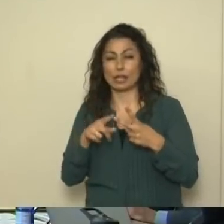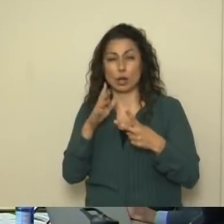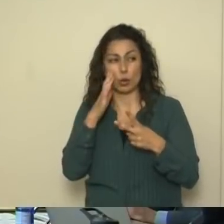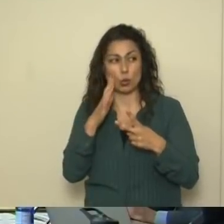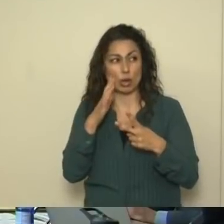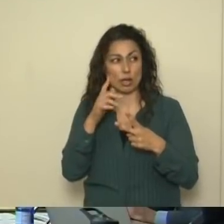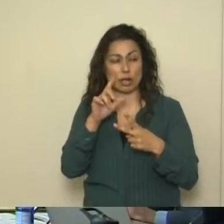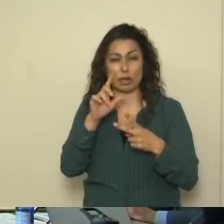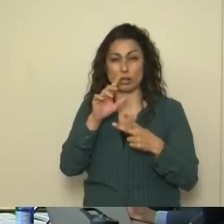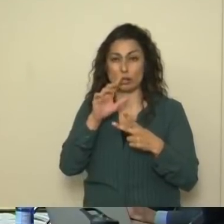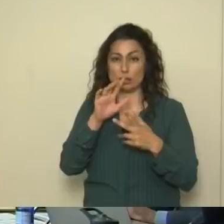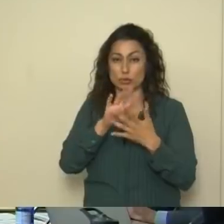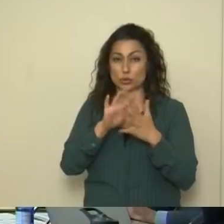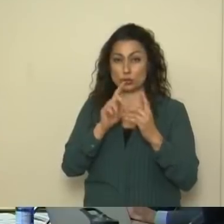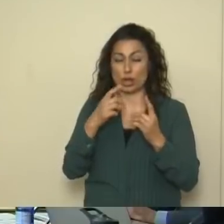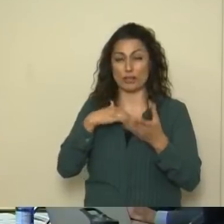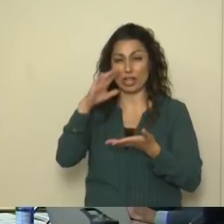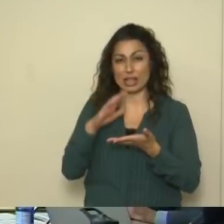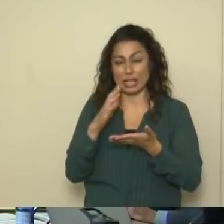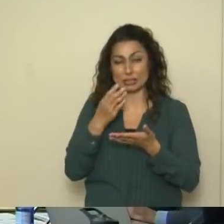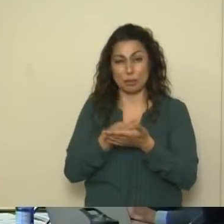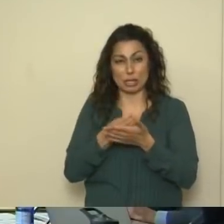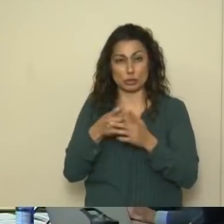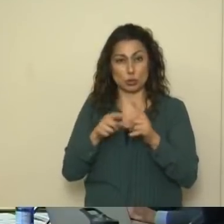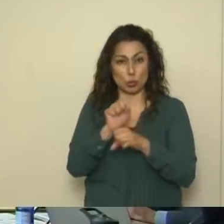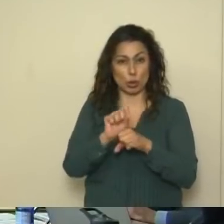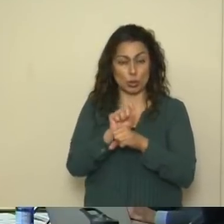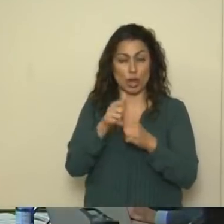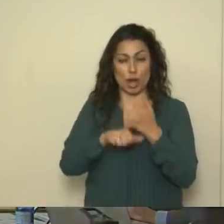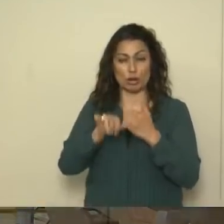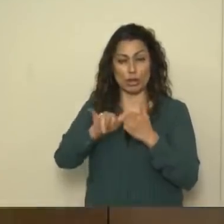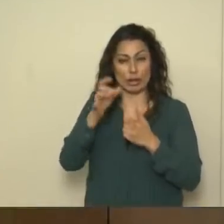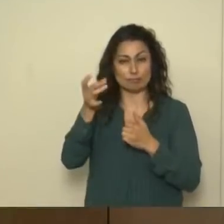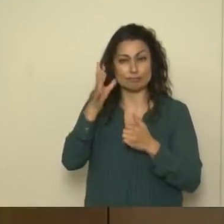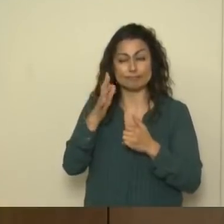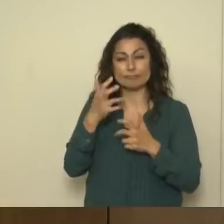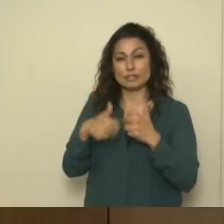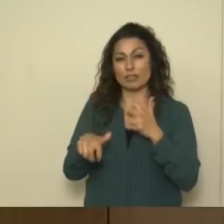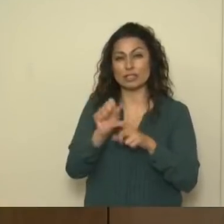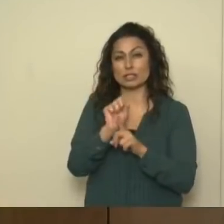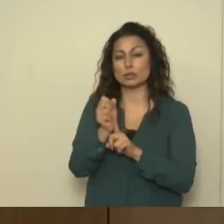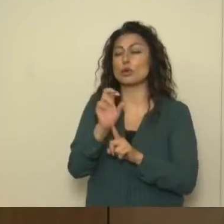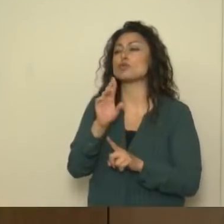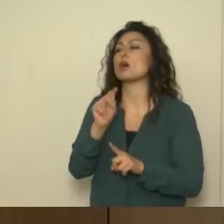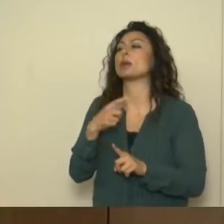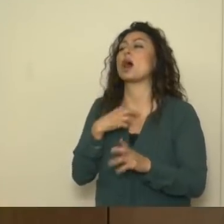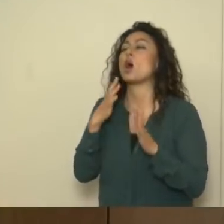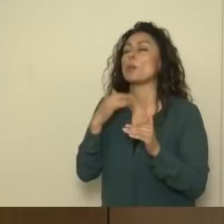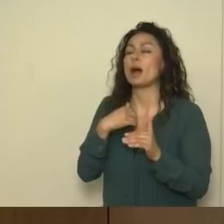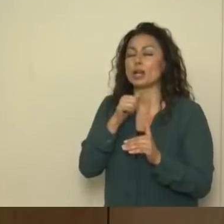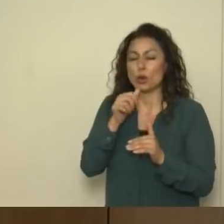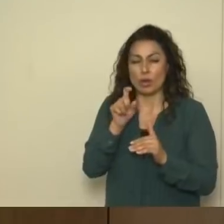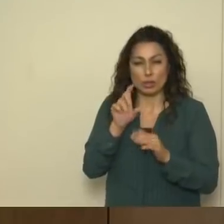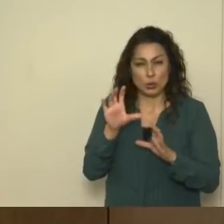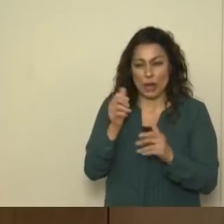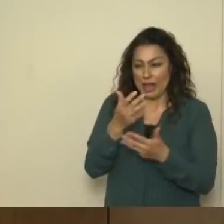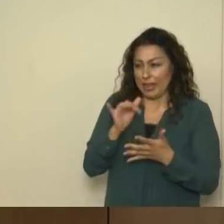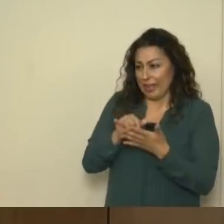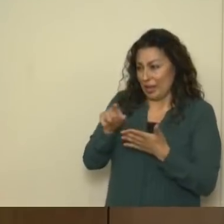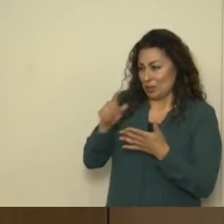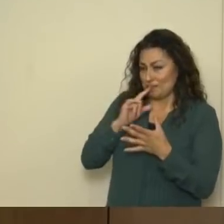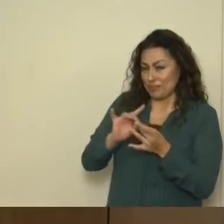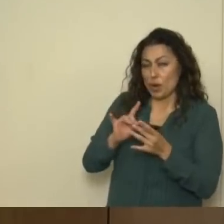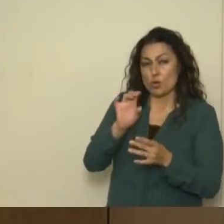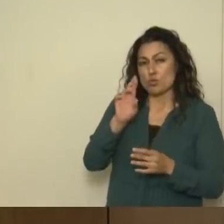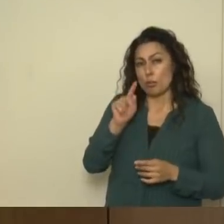money to work with this year under tough circumstances. So Robert, I hope that I don't have to do any of the things that you identified. Robert